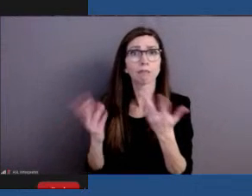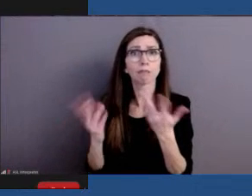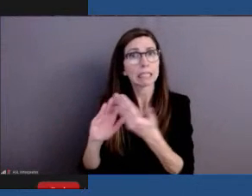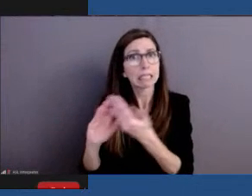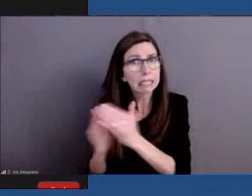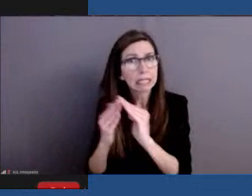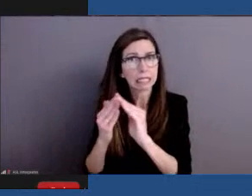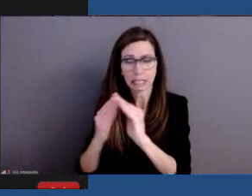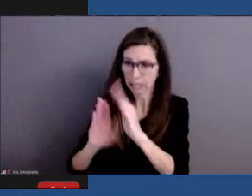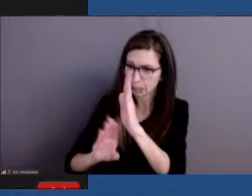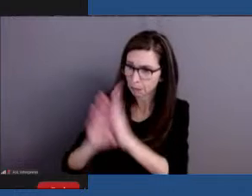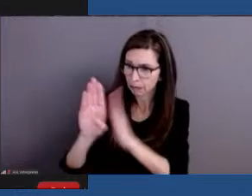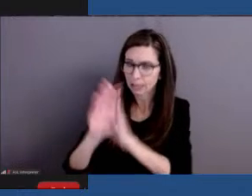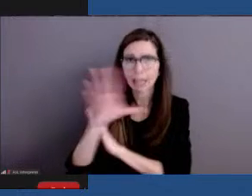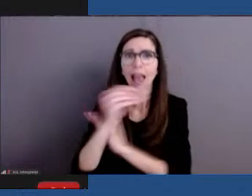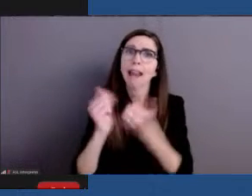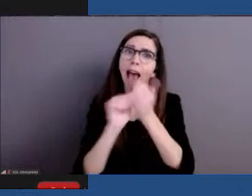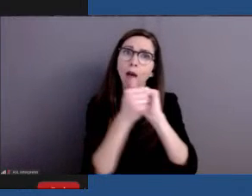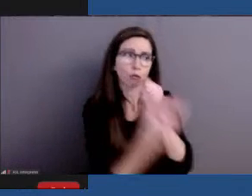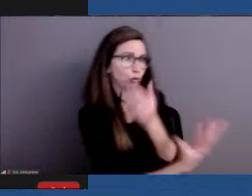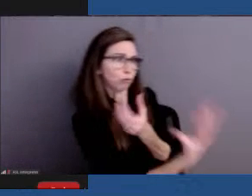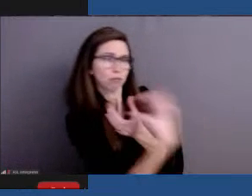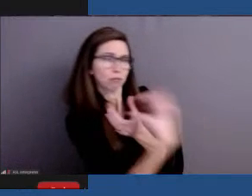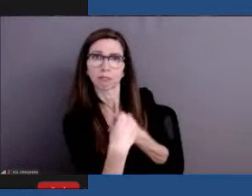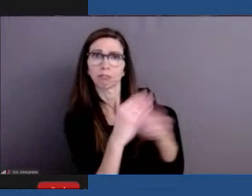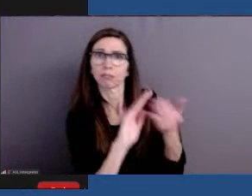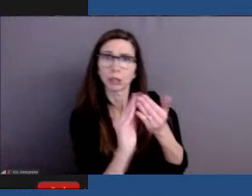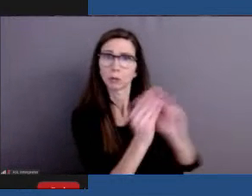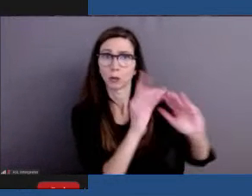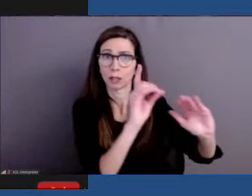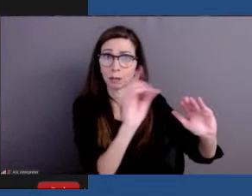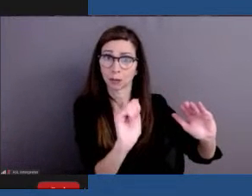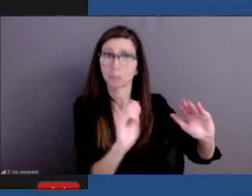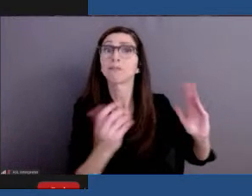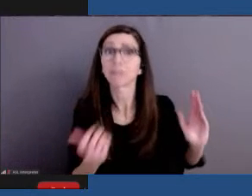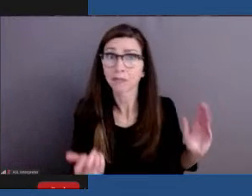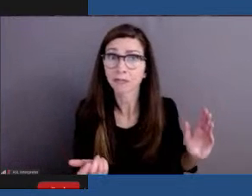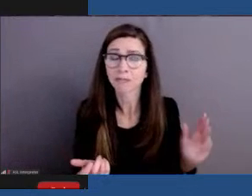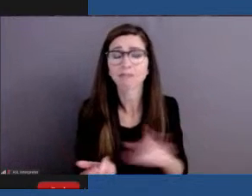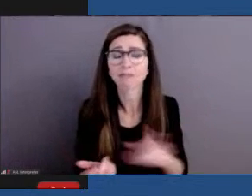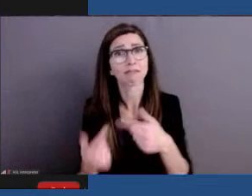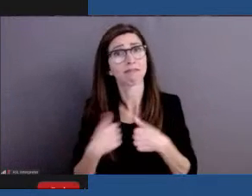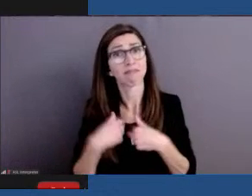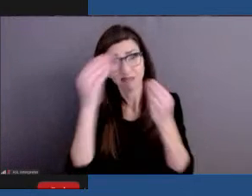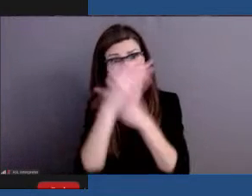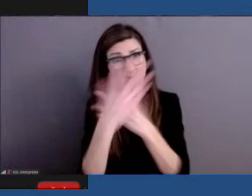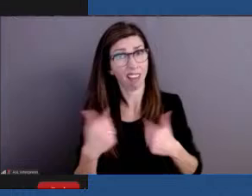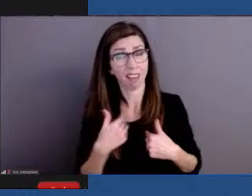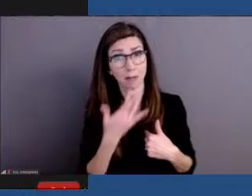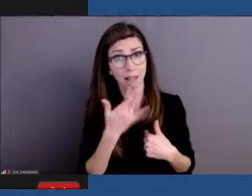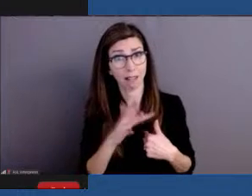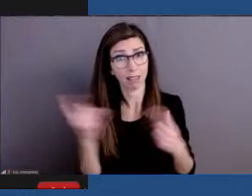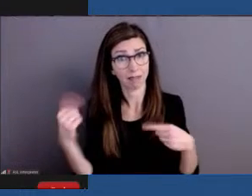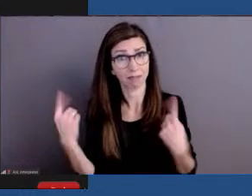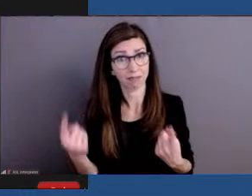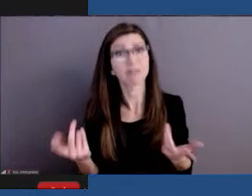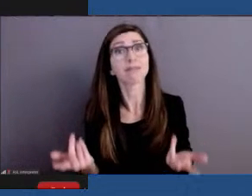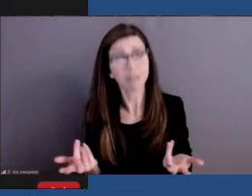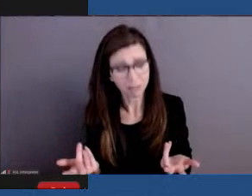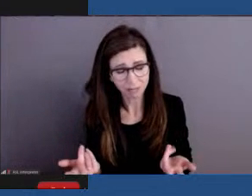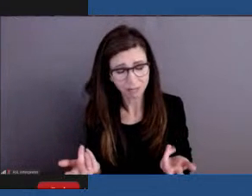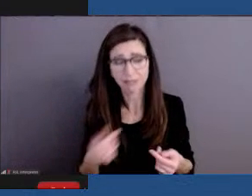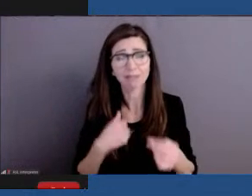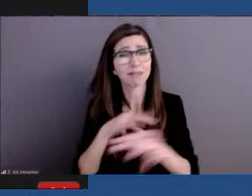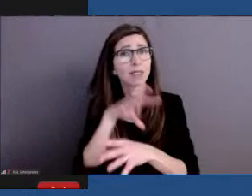in the design process. I can say that I have been fortunate enough to have worked on many of